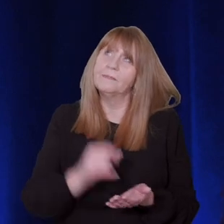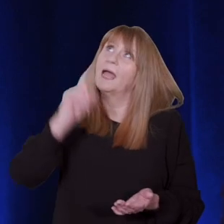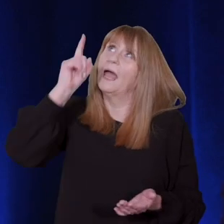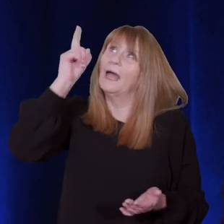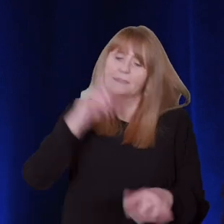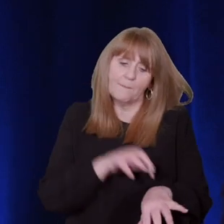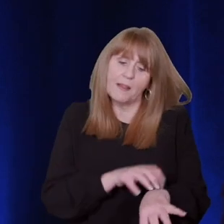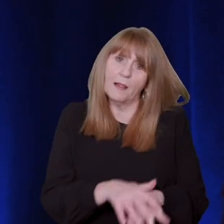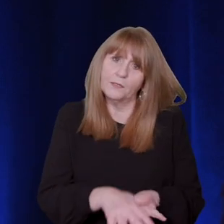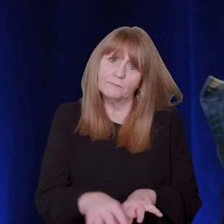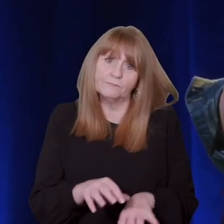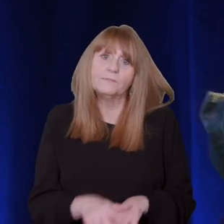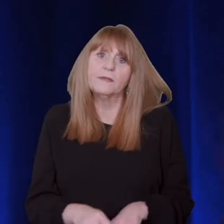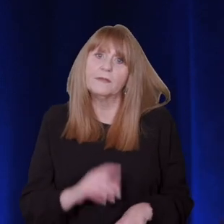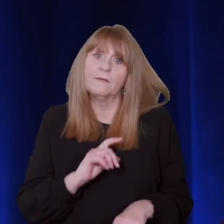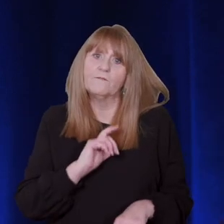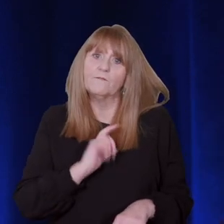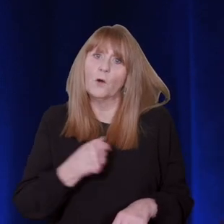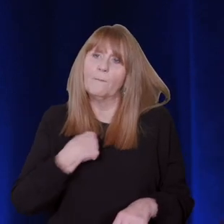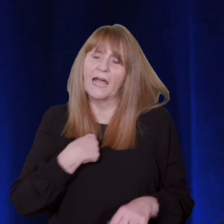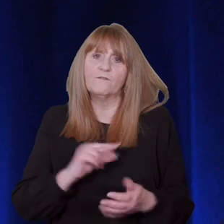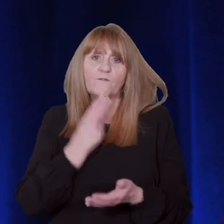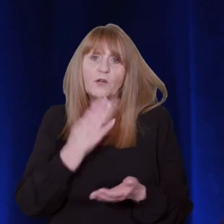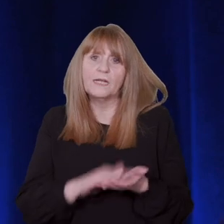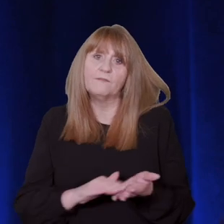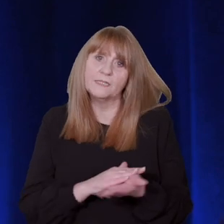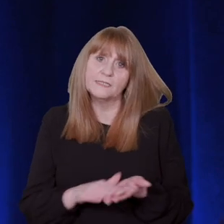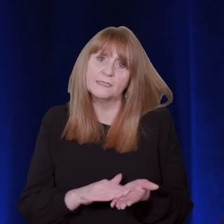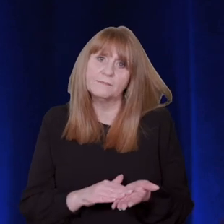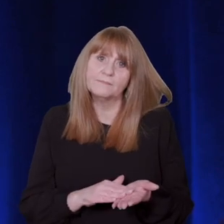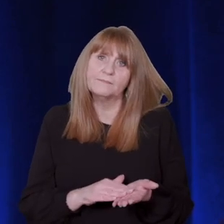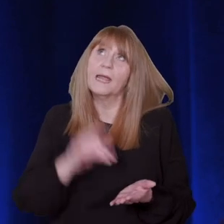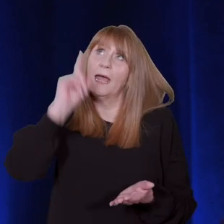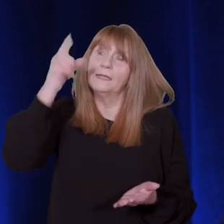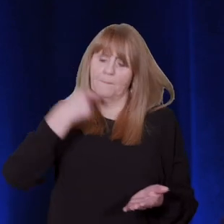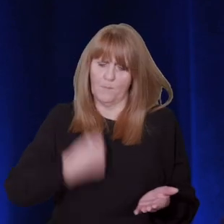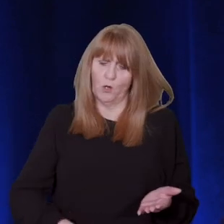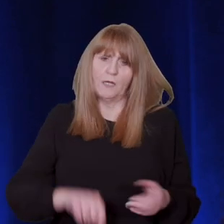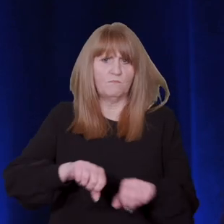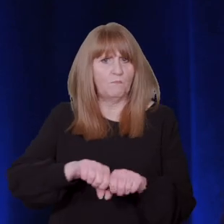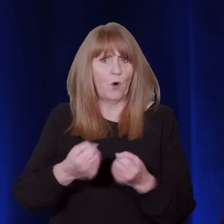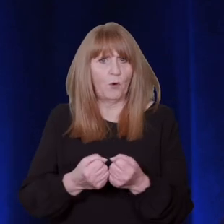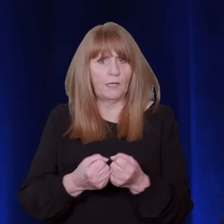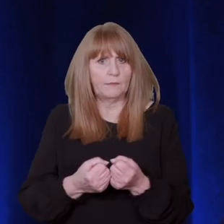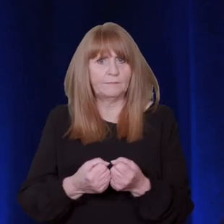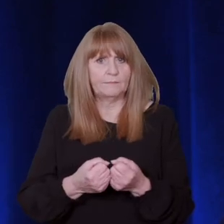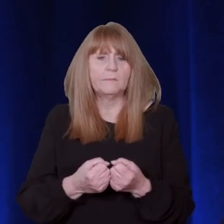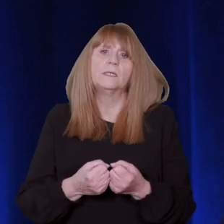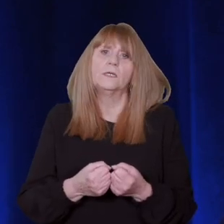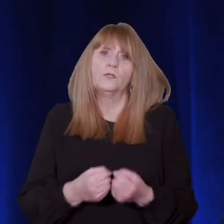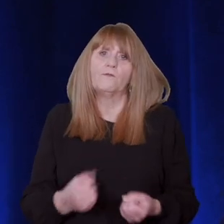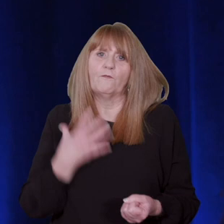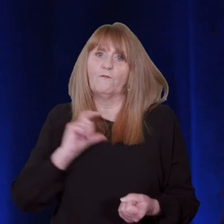shed to give me forgiveness. His body was broken to secure my